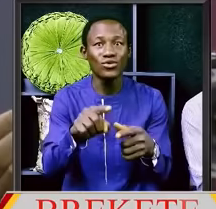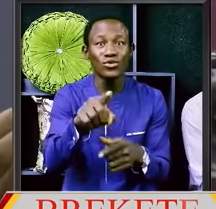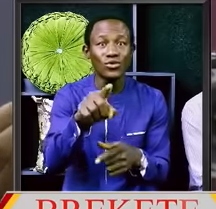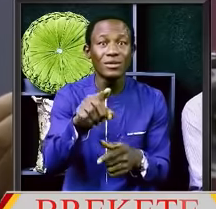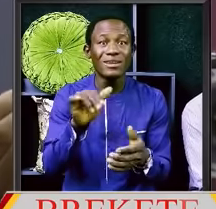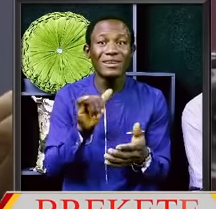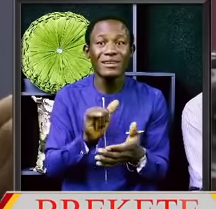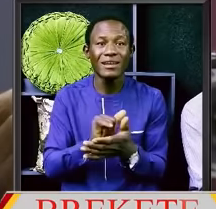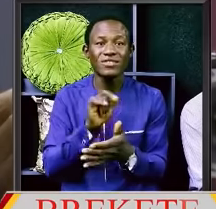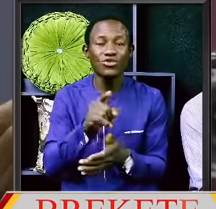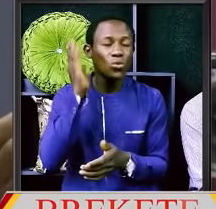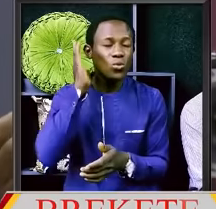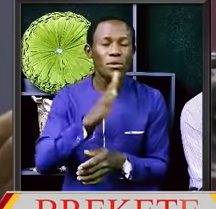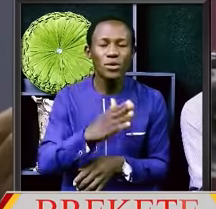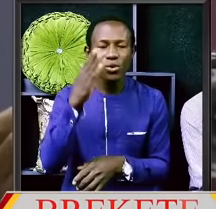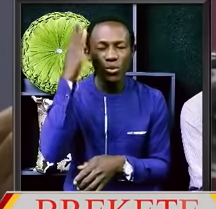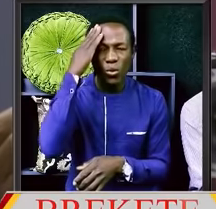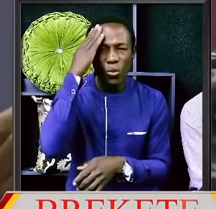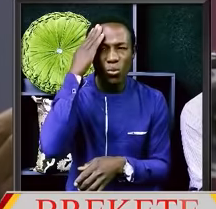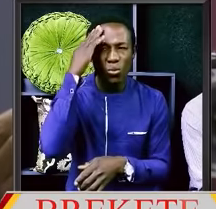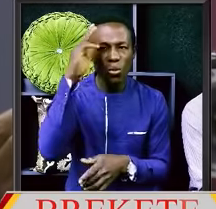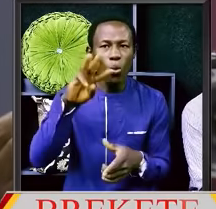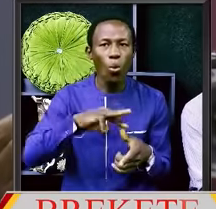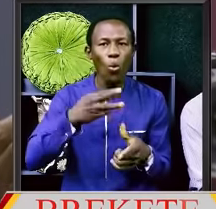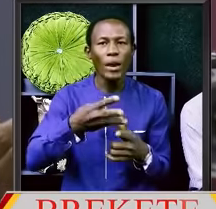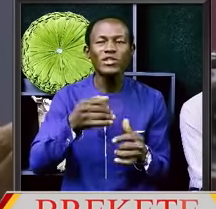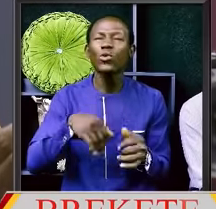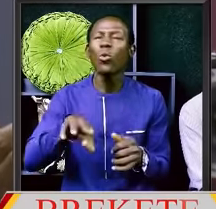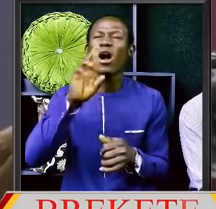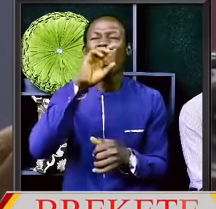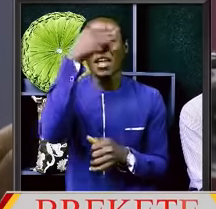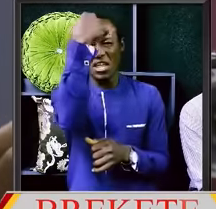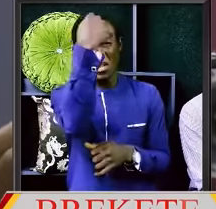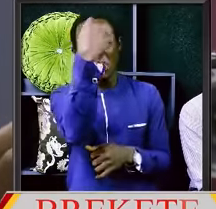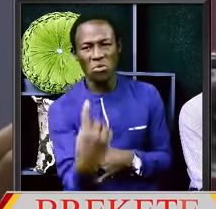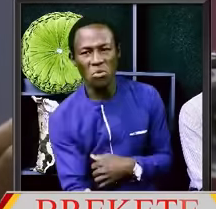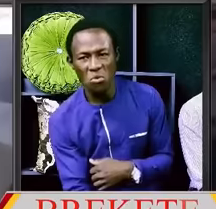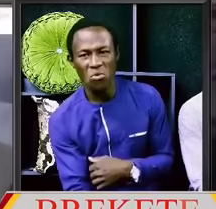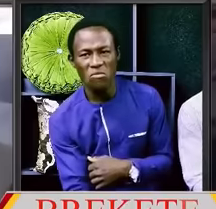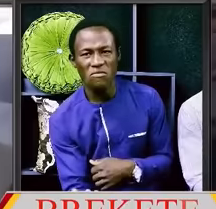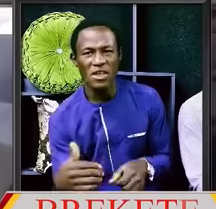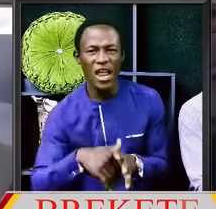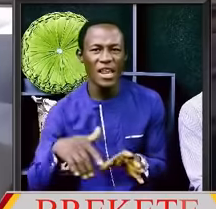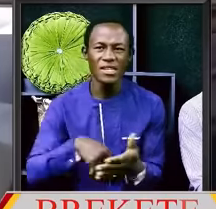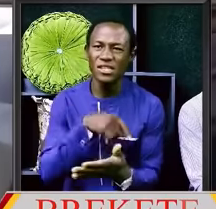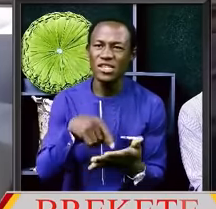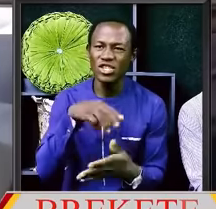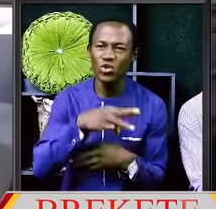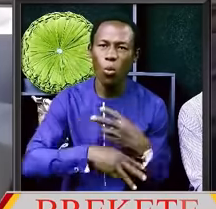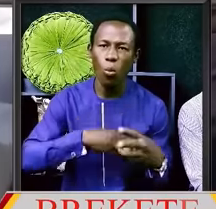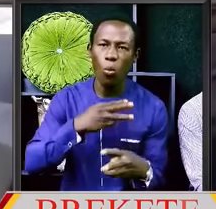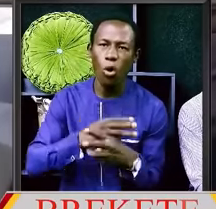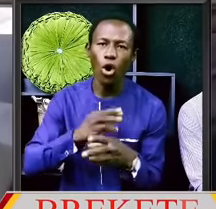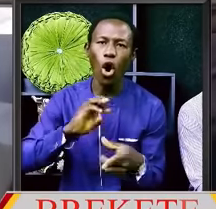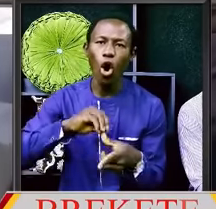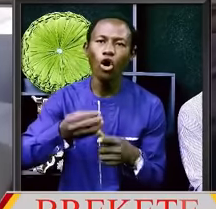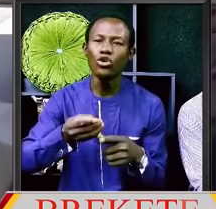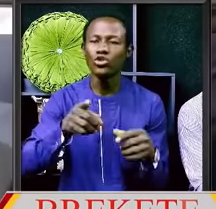now you go know whether you dey alone for this world, abi you get people around you.